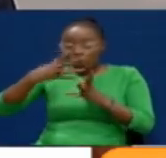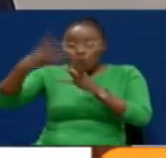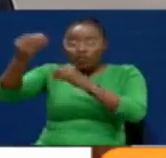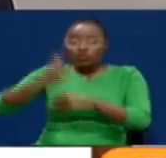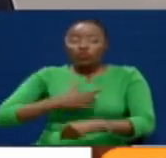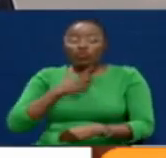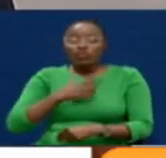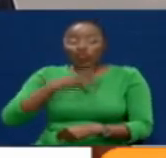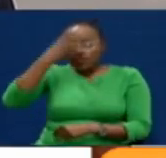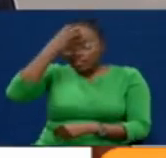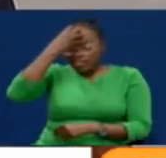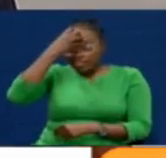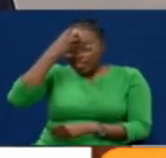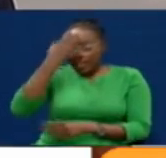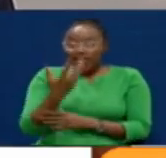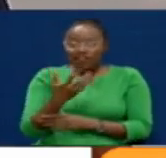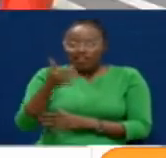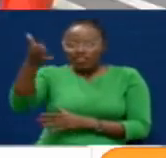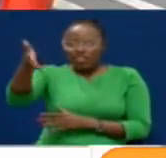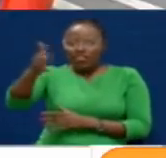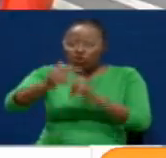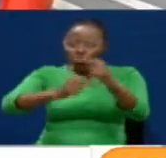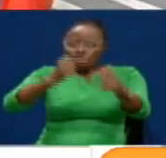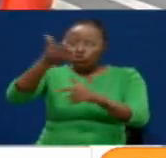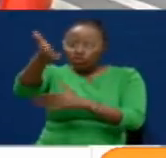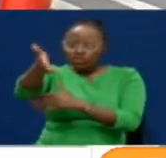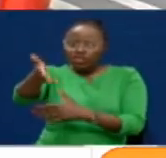back in Kitale. Yeah. He's around and he's watching.